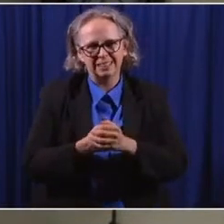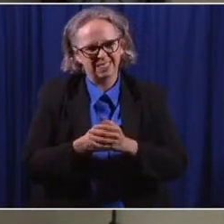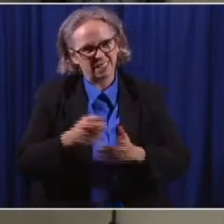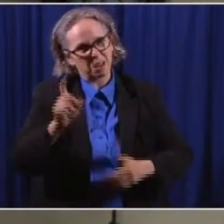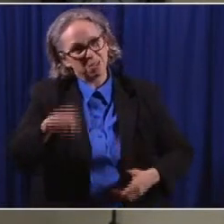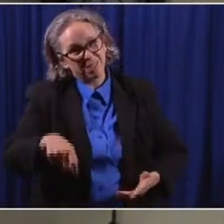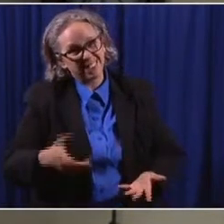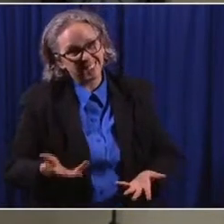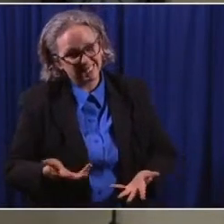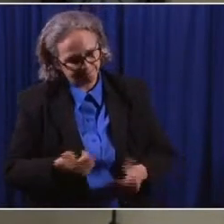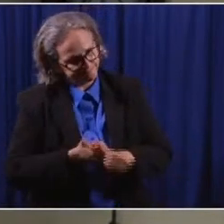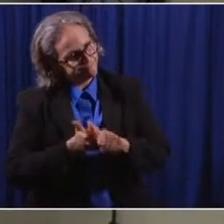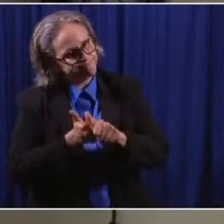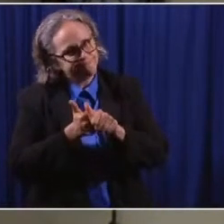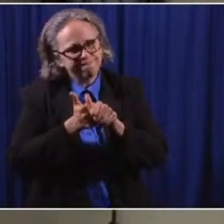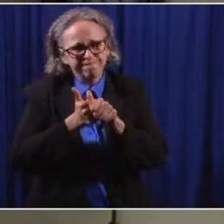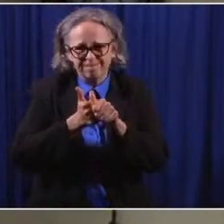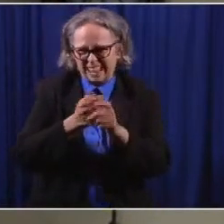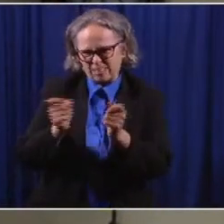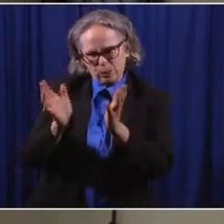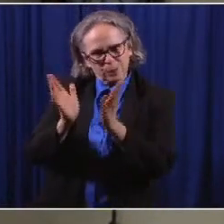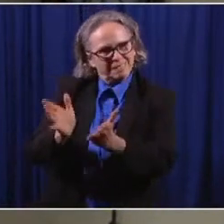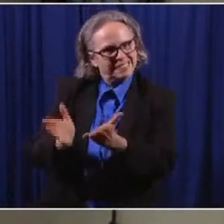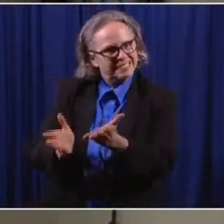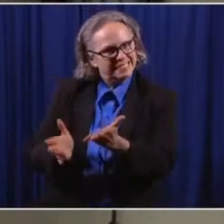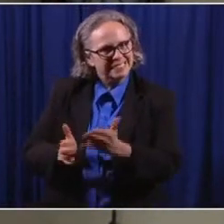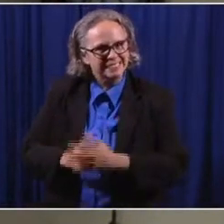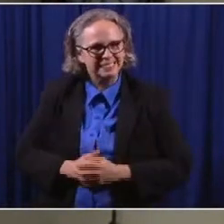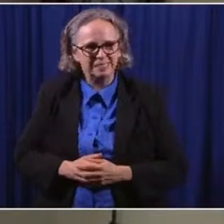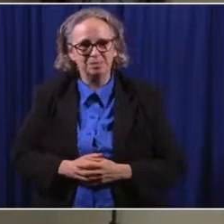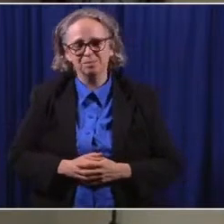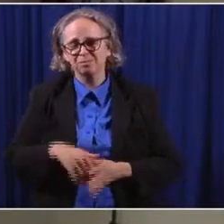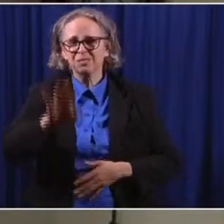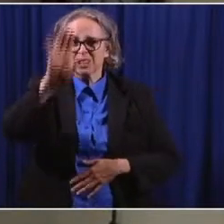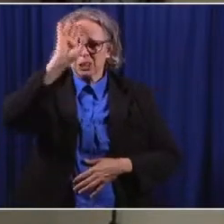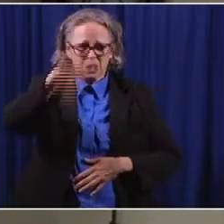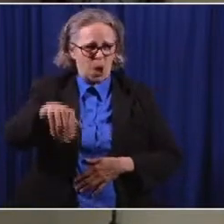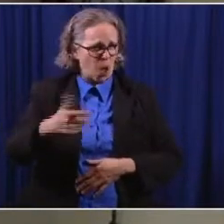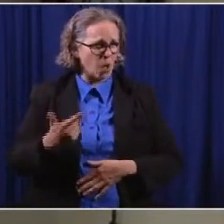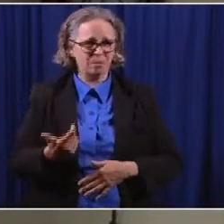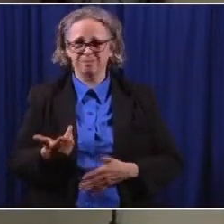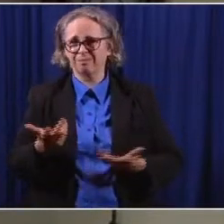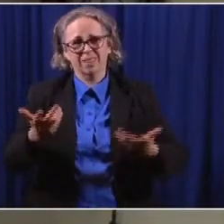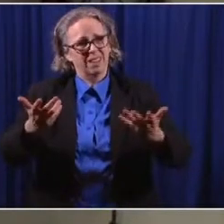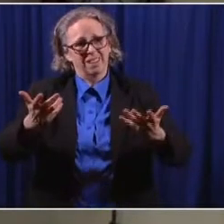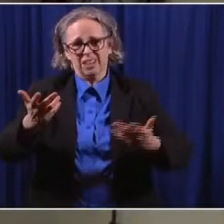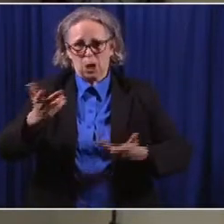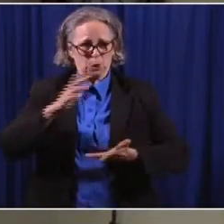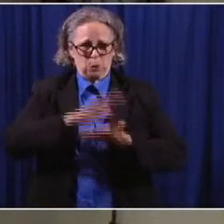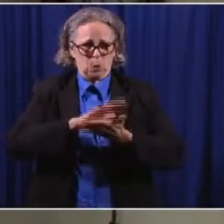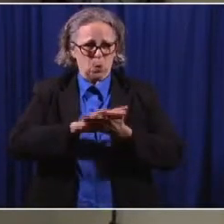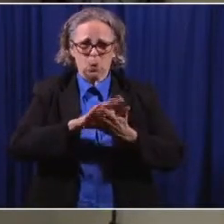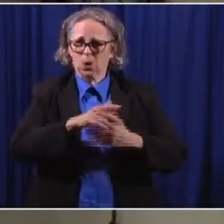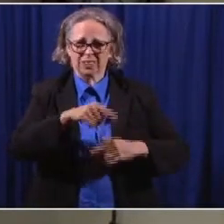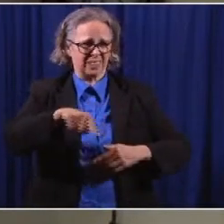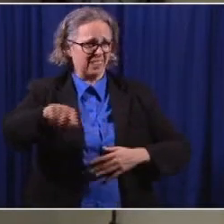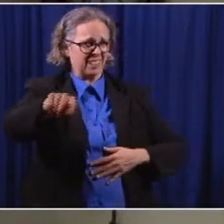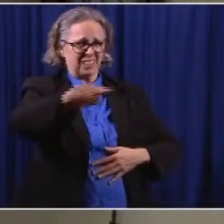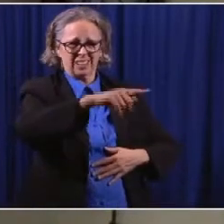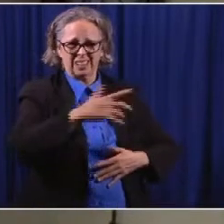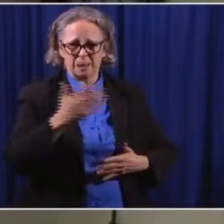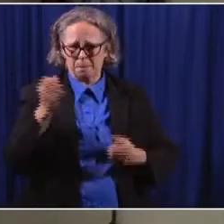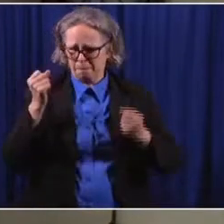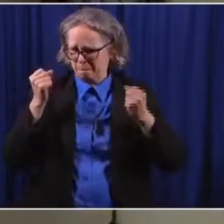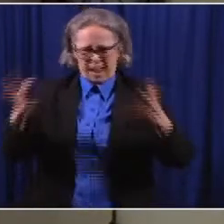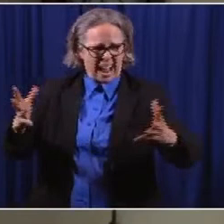You're also right, I think, that, you know, the schools that you're seeing the high numbers are schools that took it upon themselves and said, hey, we got